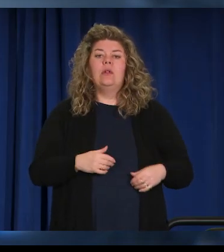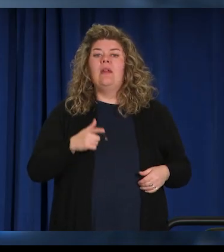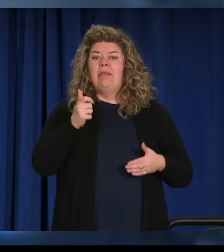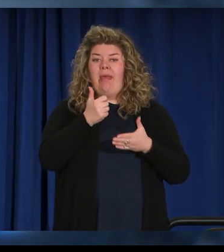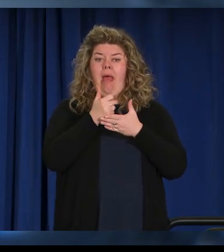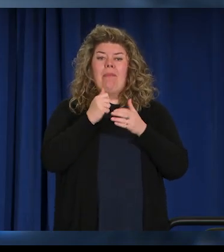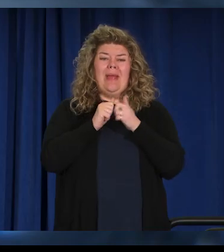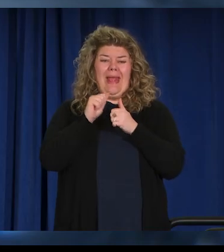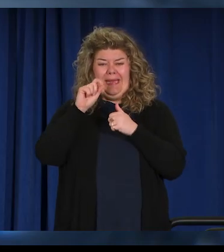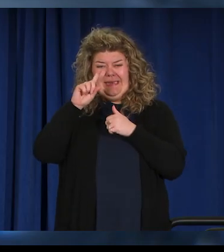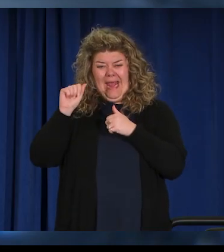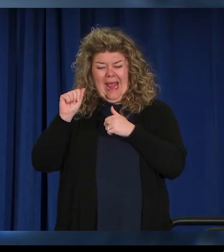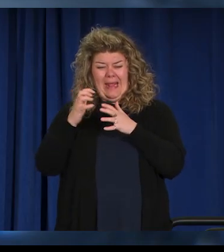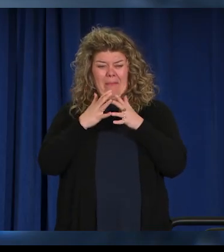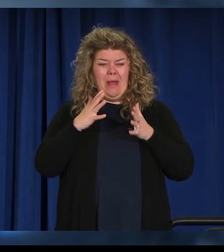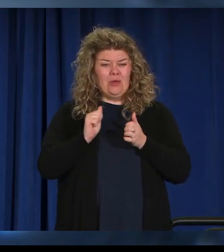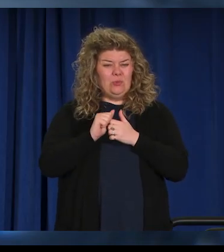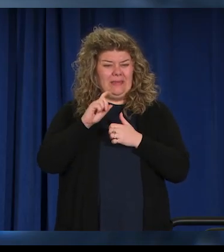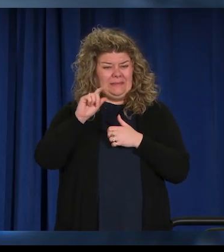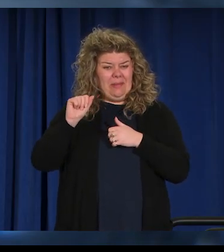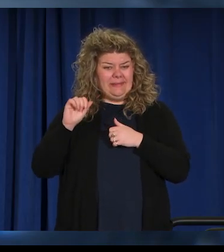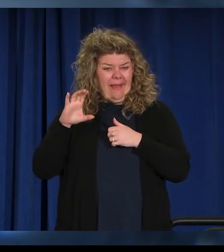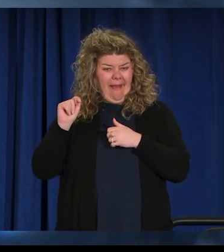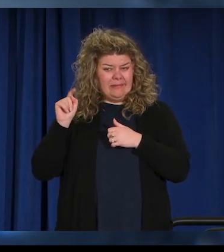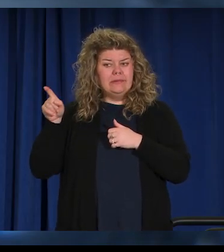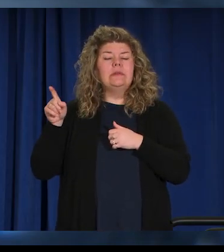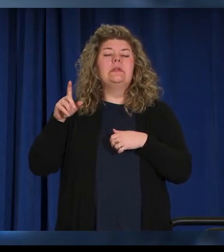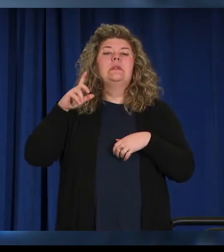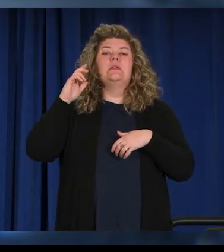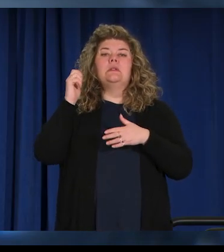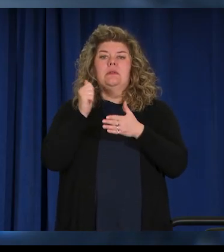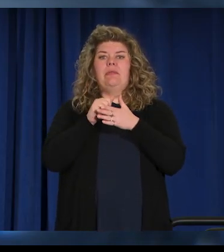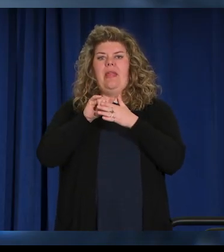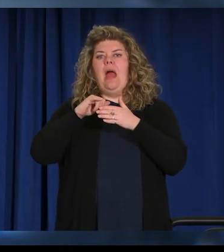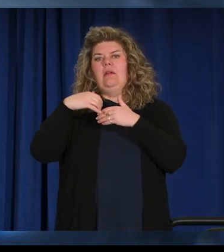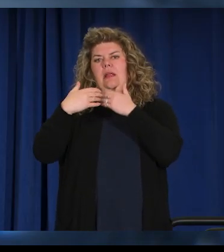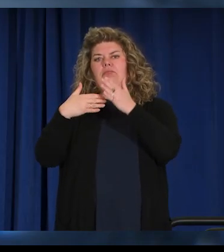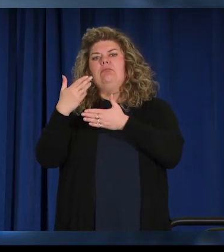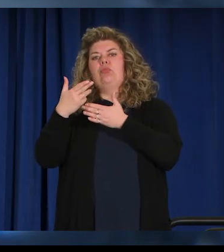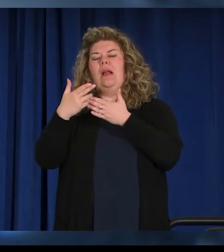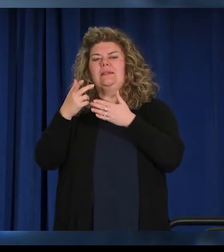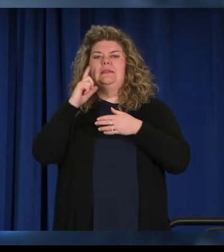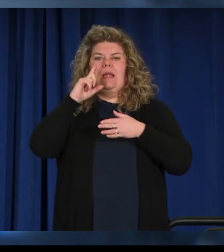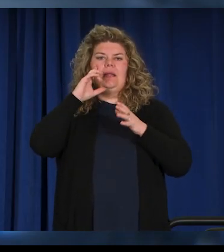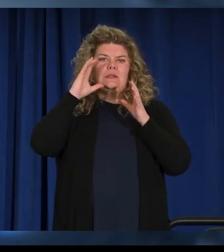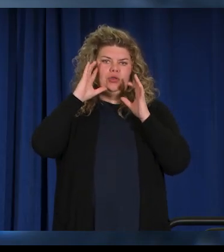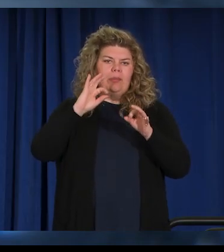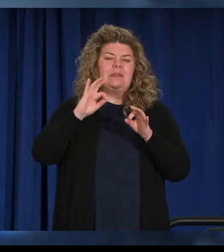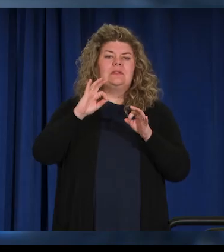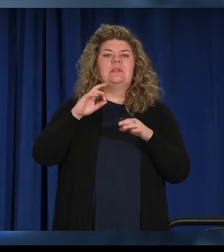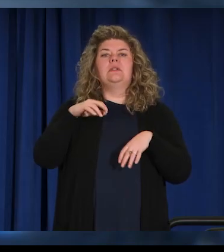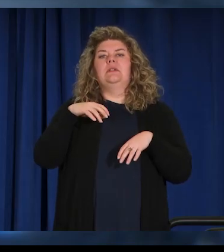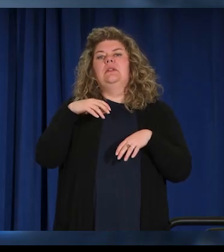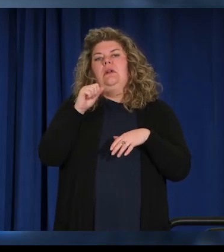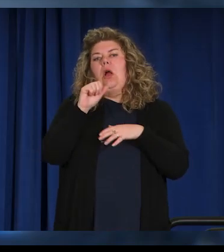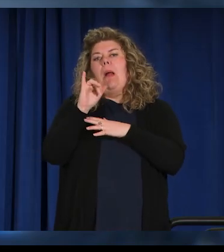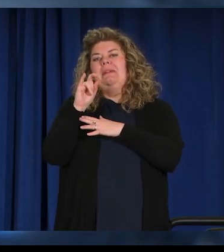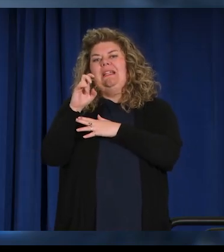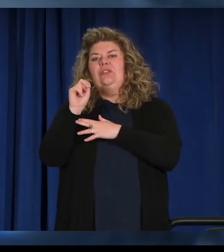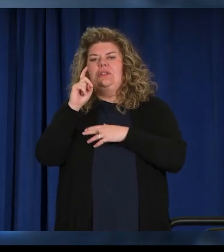the ADA, the Americans with Disability Act, an interactive process that determines reasonable accommodations for